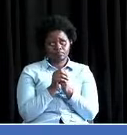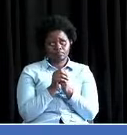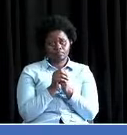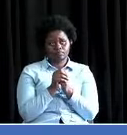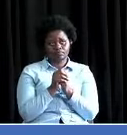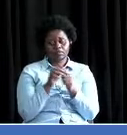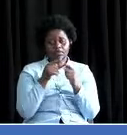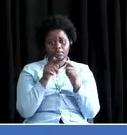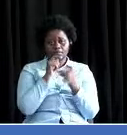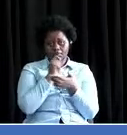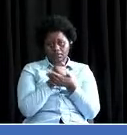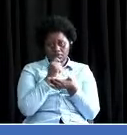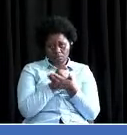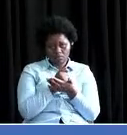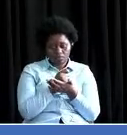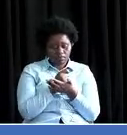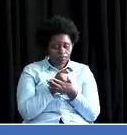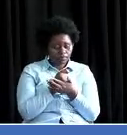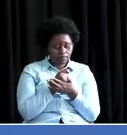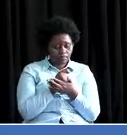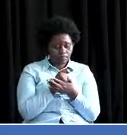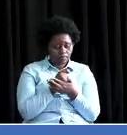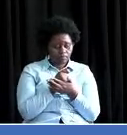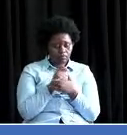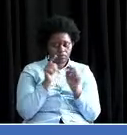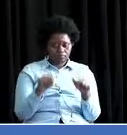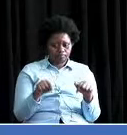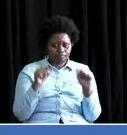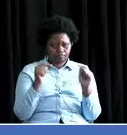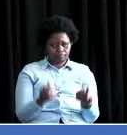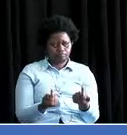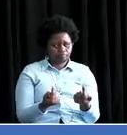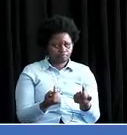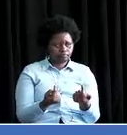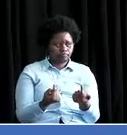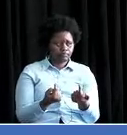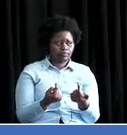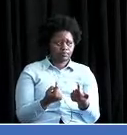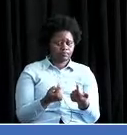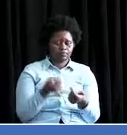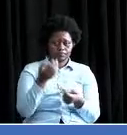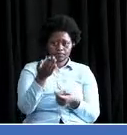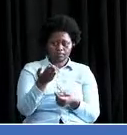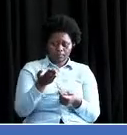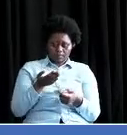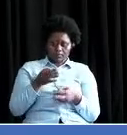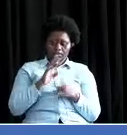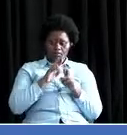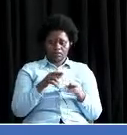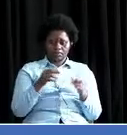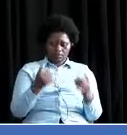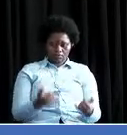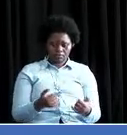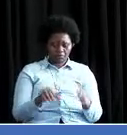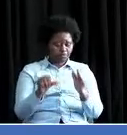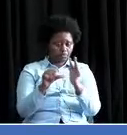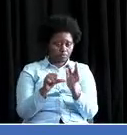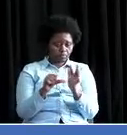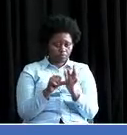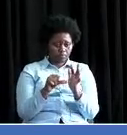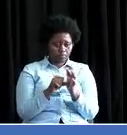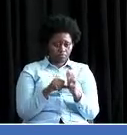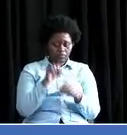bephakamisizwe kodwa iqiniso ukuthi asikwazi ukuthi i-report engena manje ebucayi kangaka bese